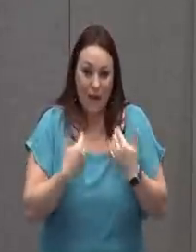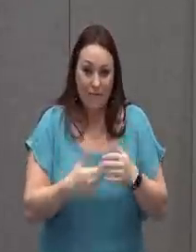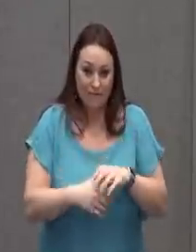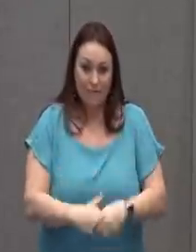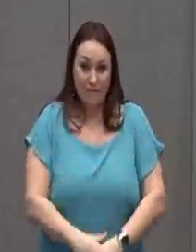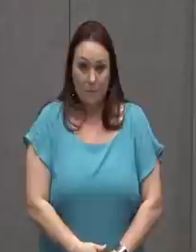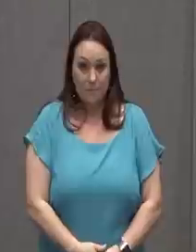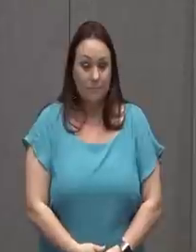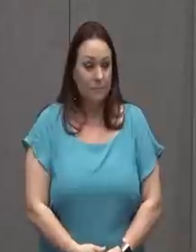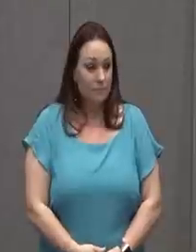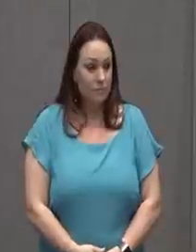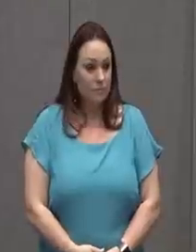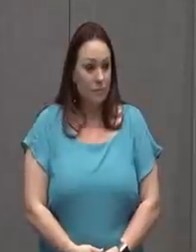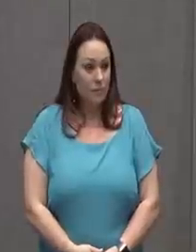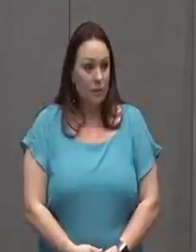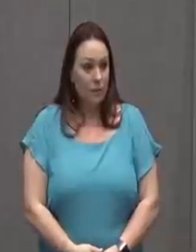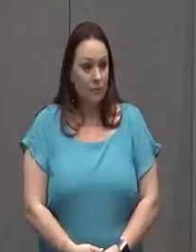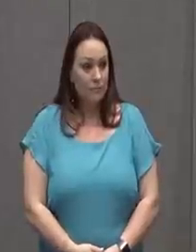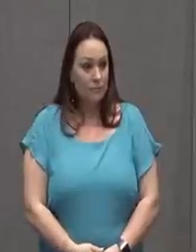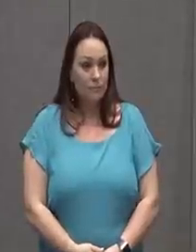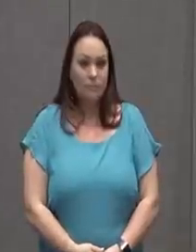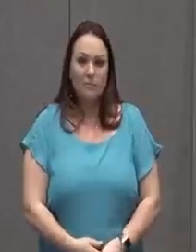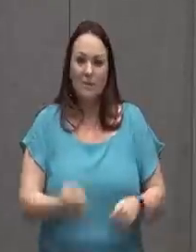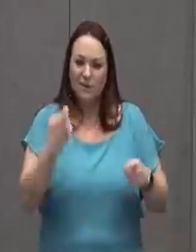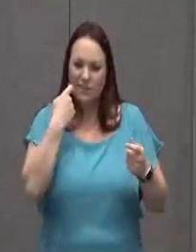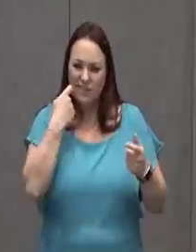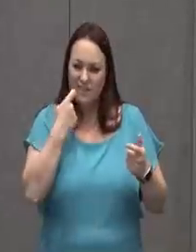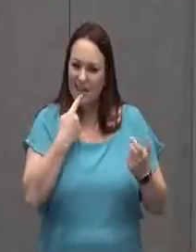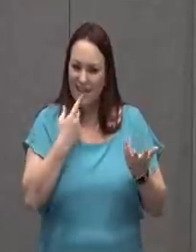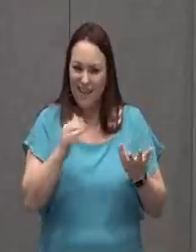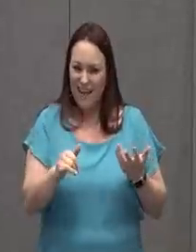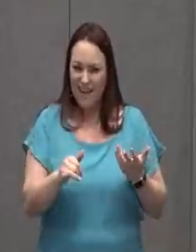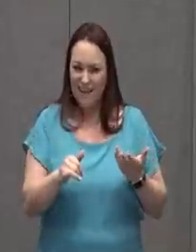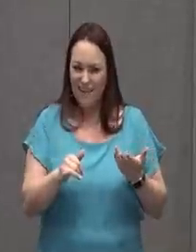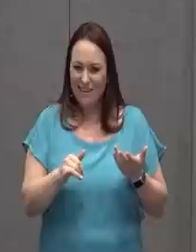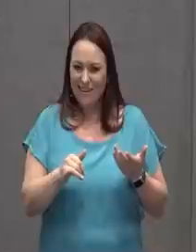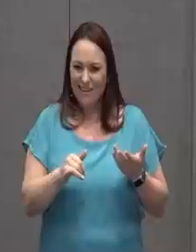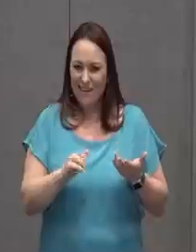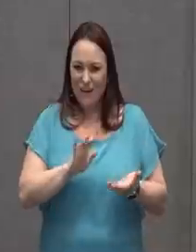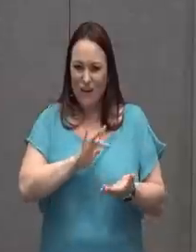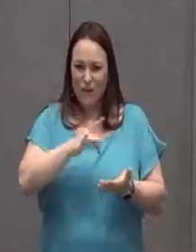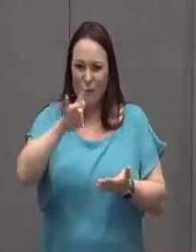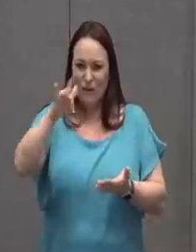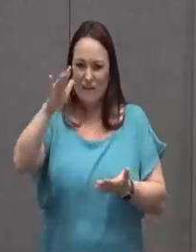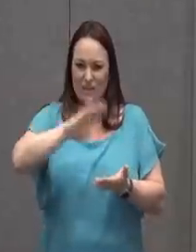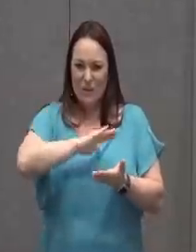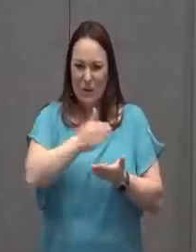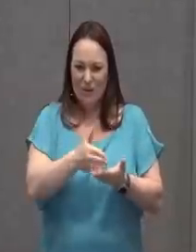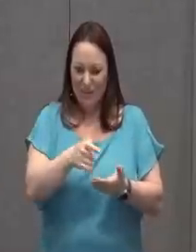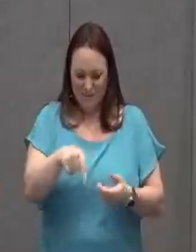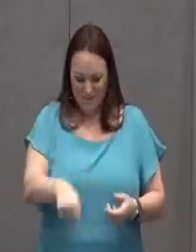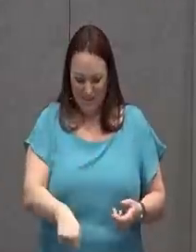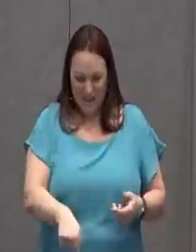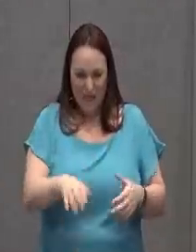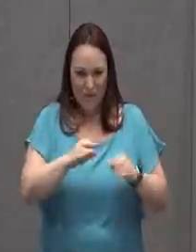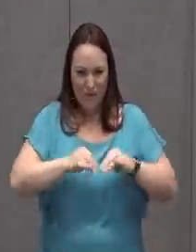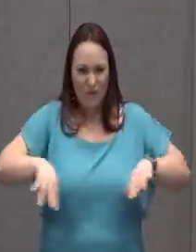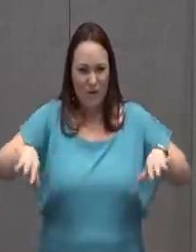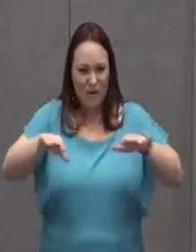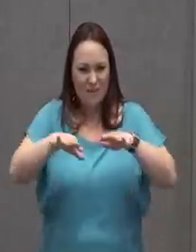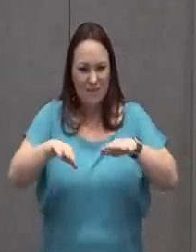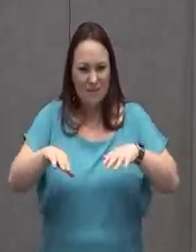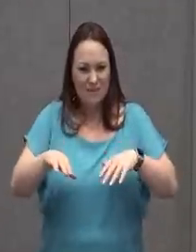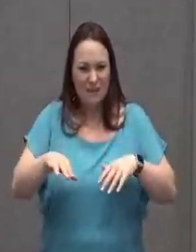And so you were just asking that a crystal can't be down there. And ants don't eat crystals. And I